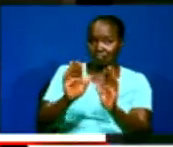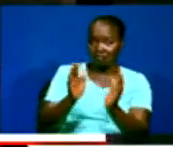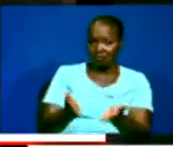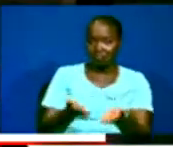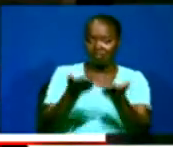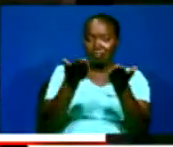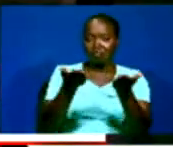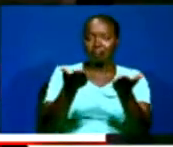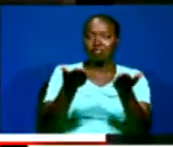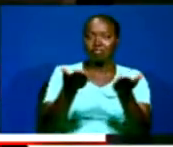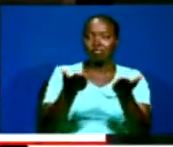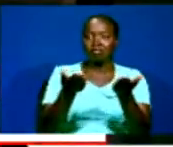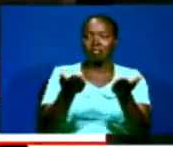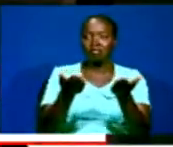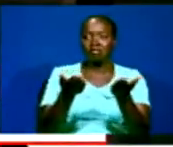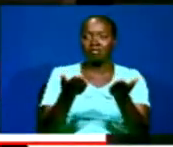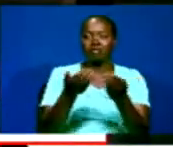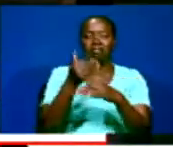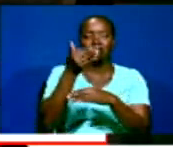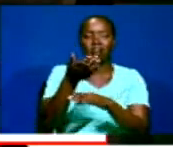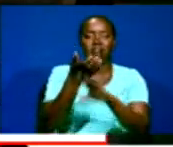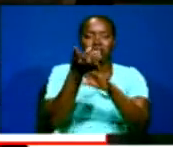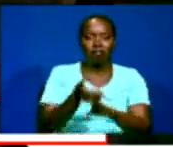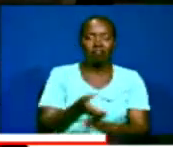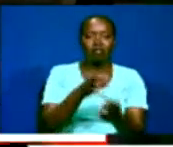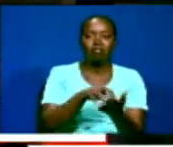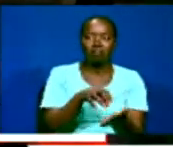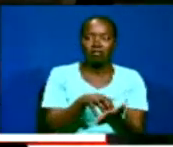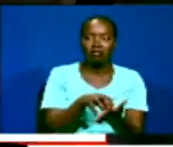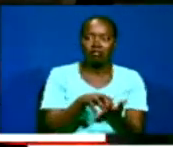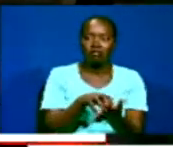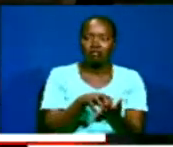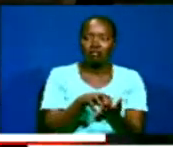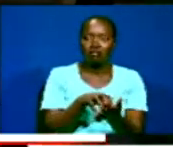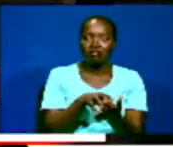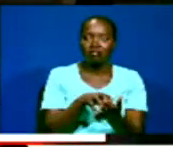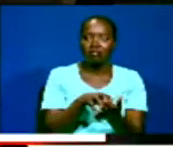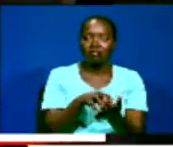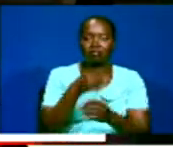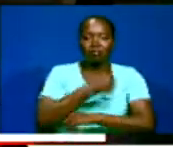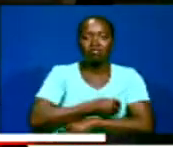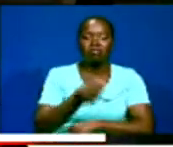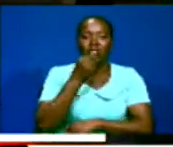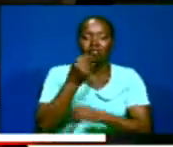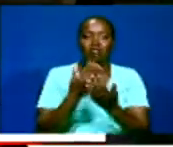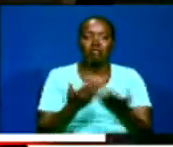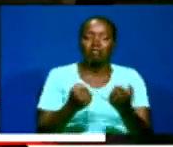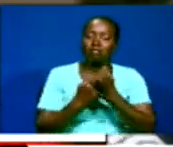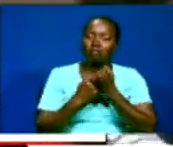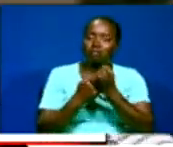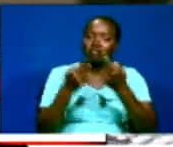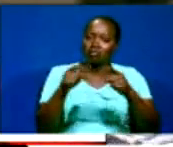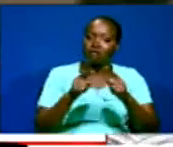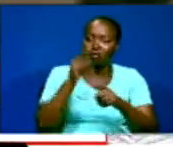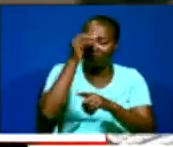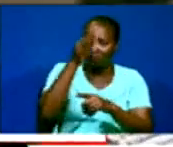of a difficult situation so that they can support their children and support themselves into the future.